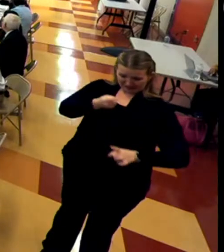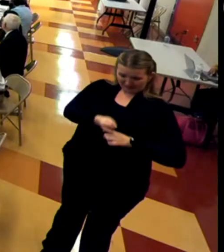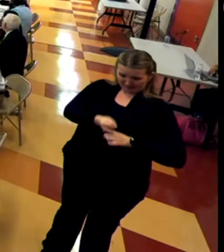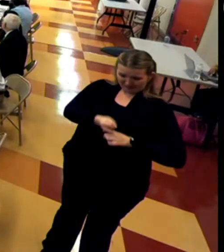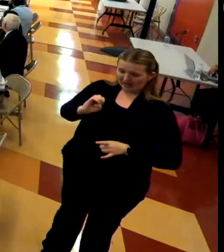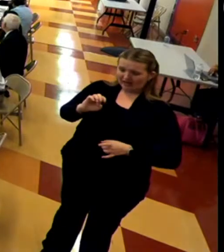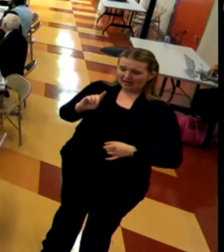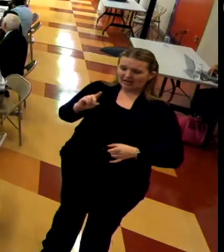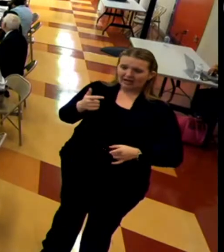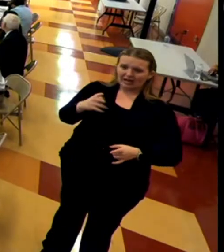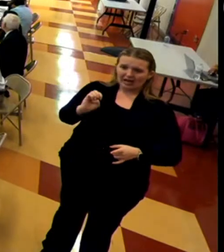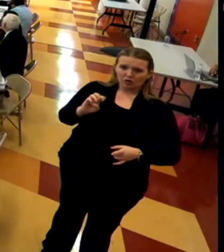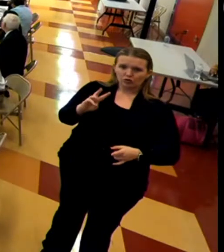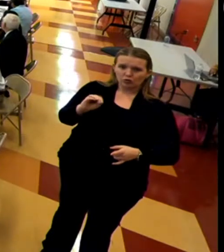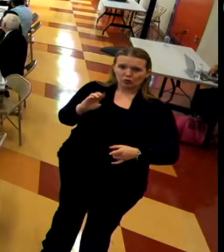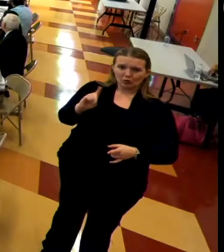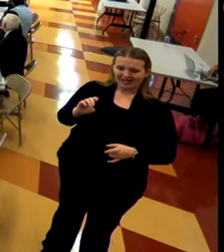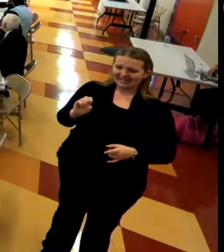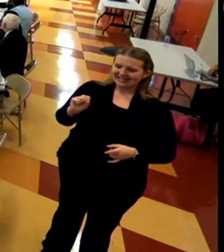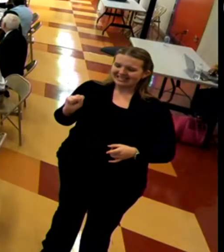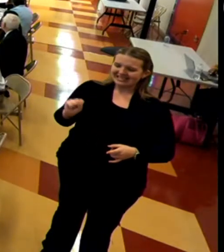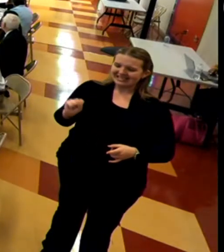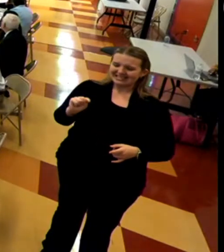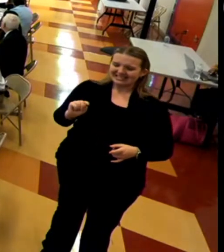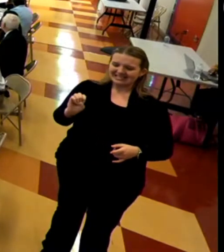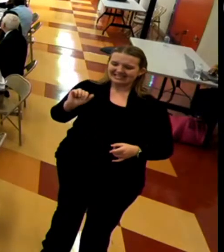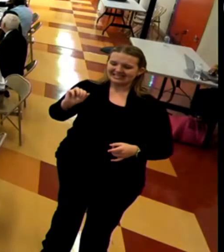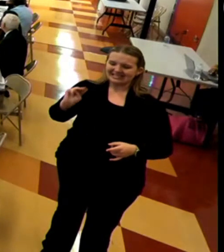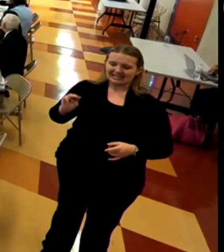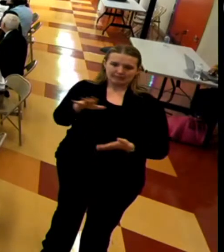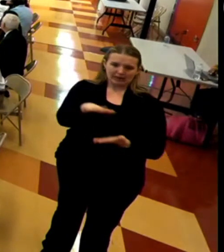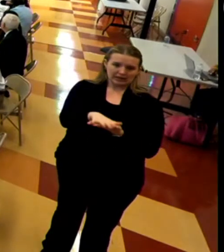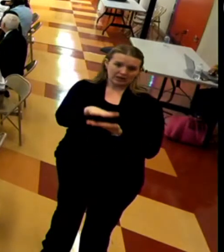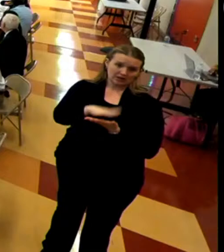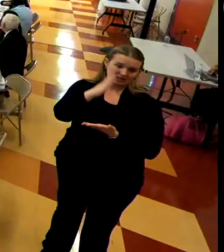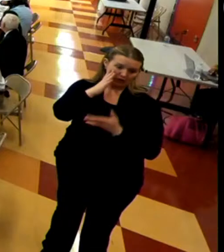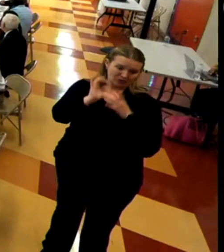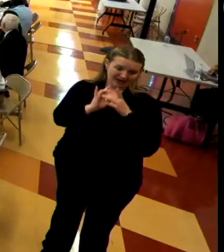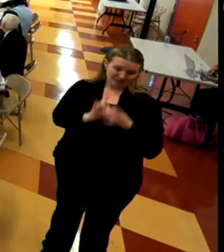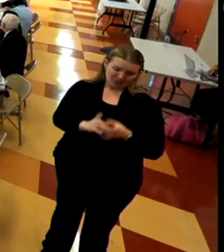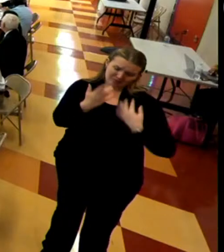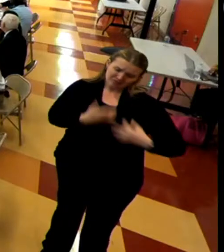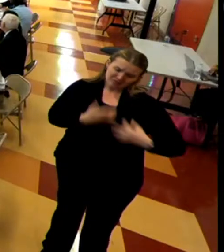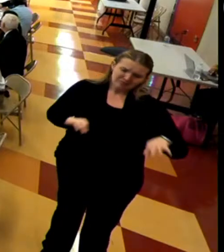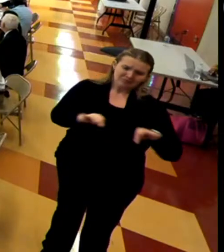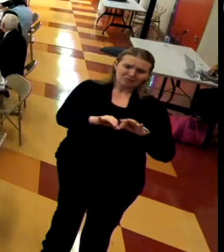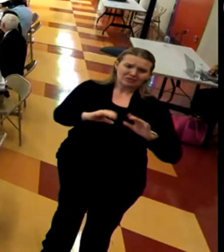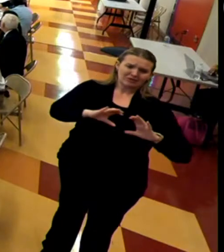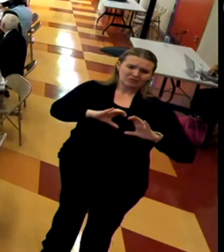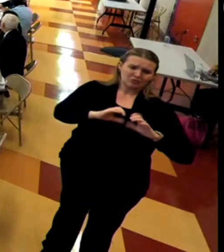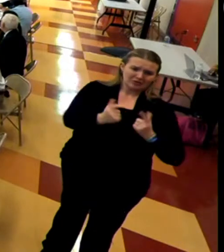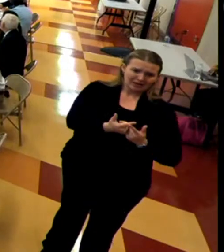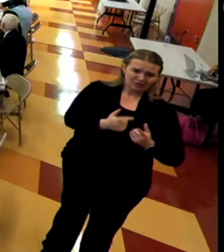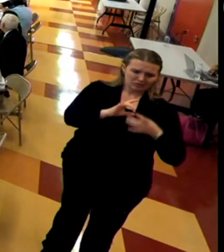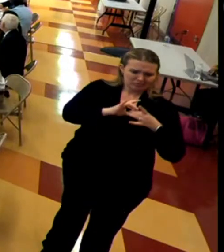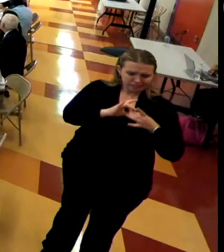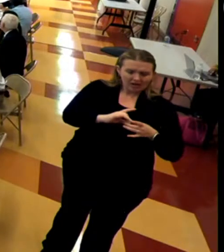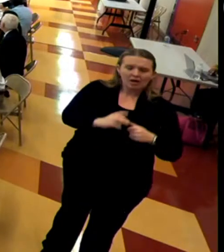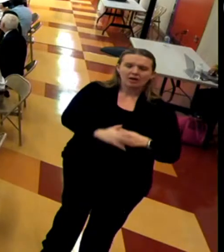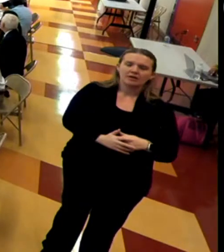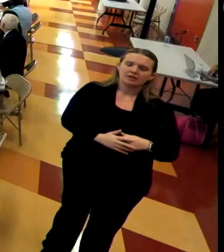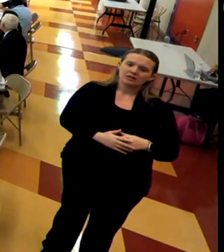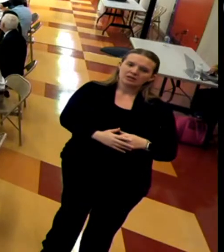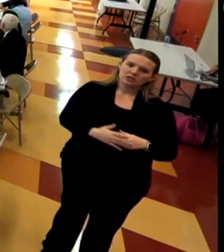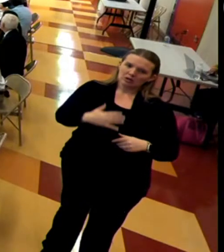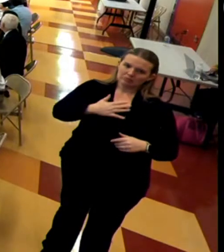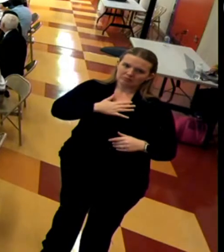STEM Academy, because I know how important those relationships are with city council people. So for me, that's part of